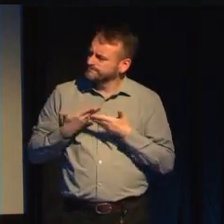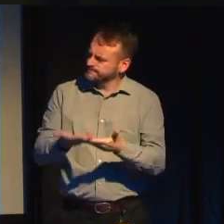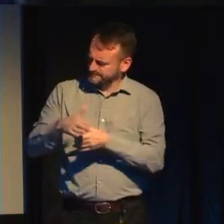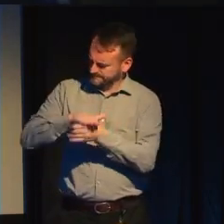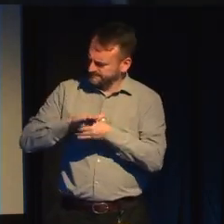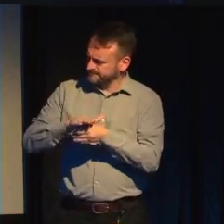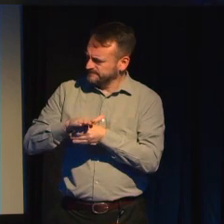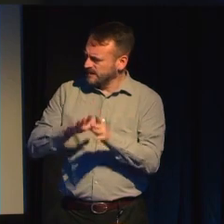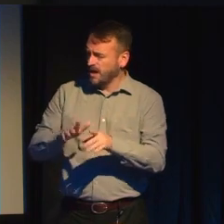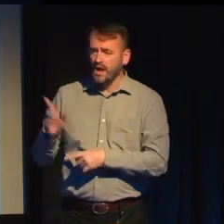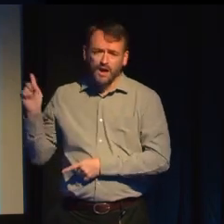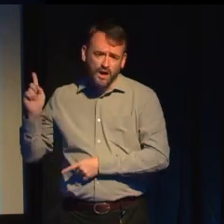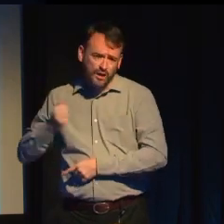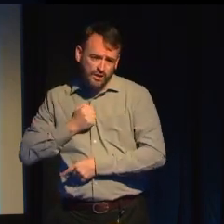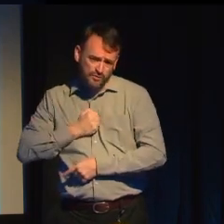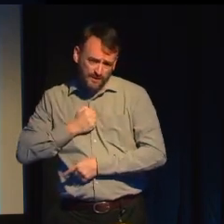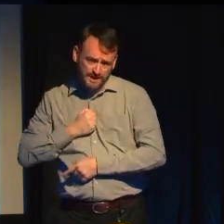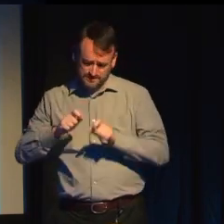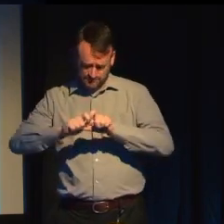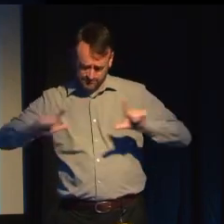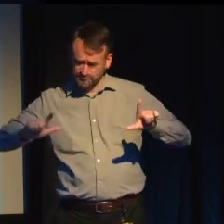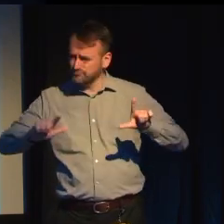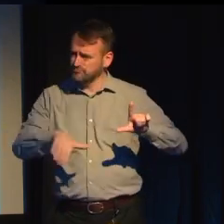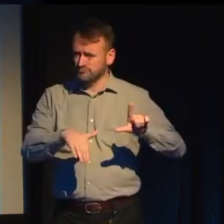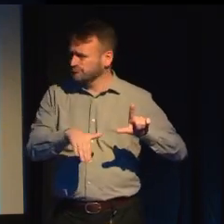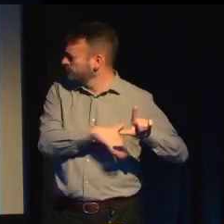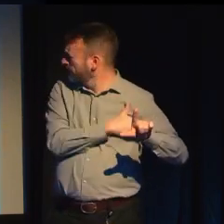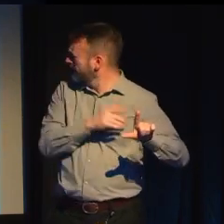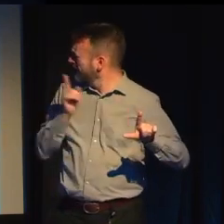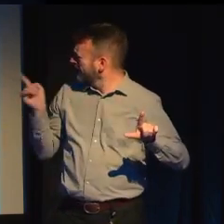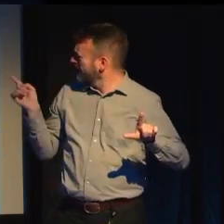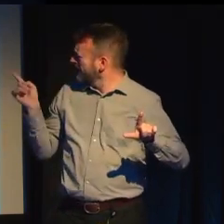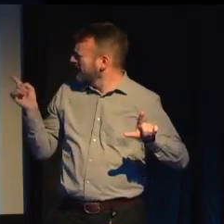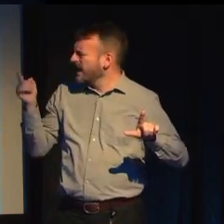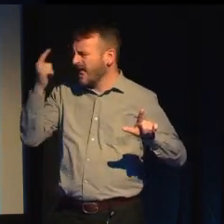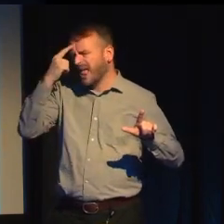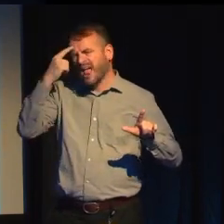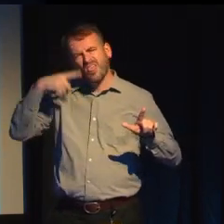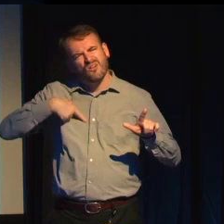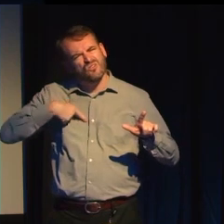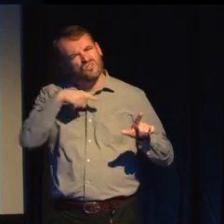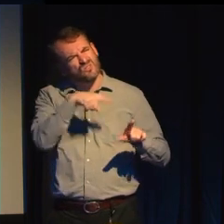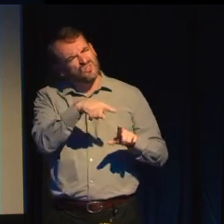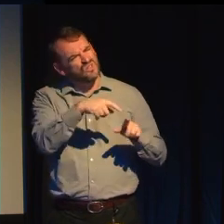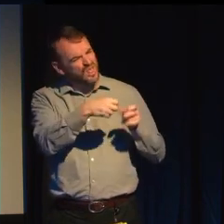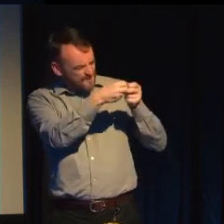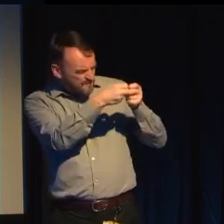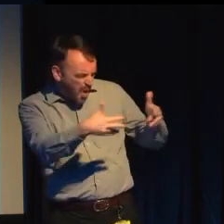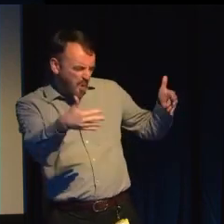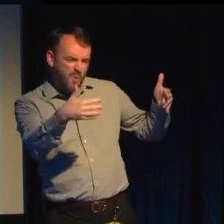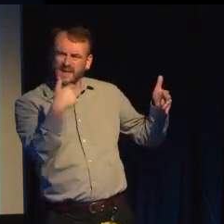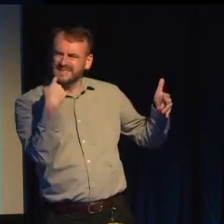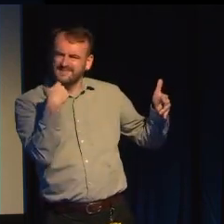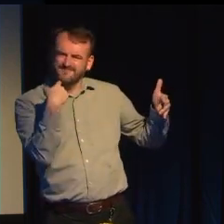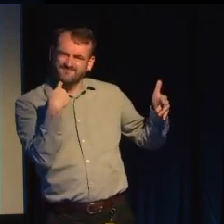crappy thing. When I looked at this, I thought I really need to do something better than this. But the adventures that